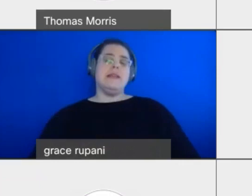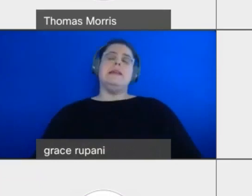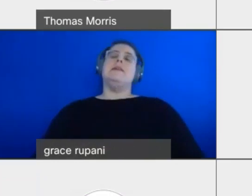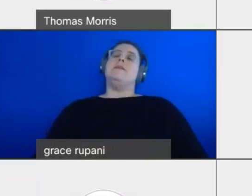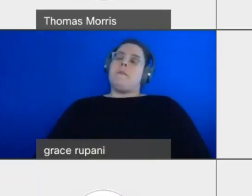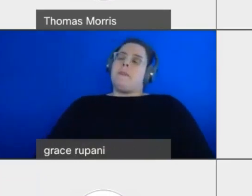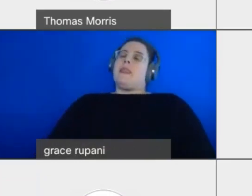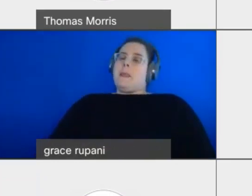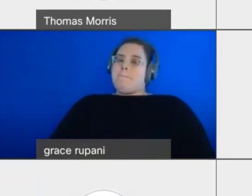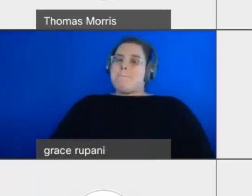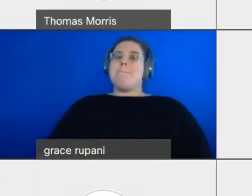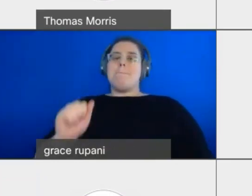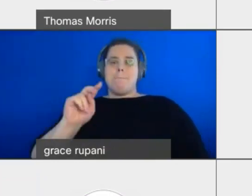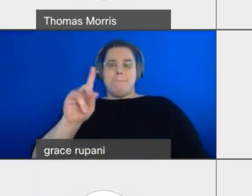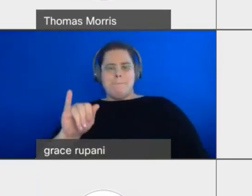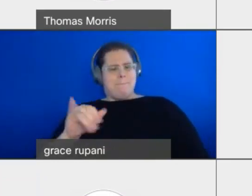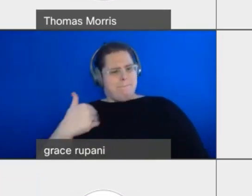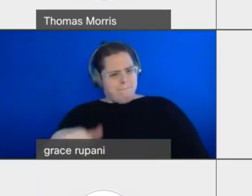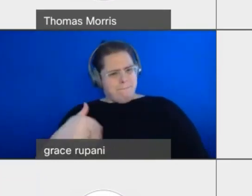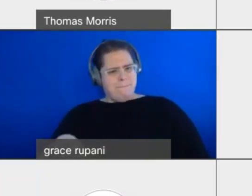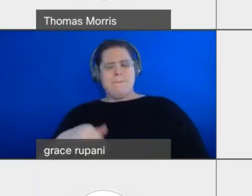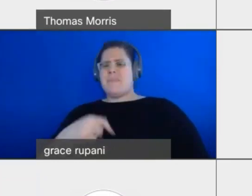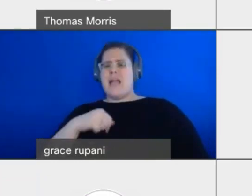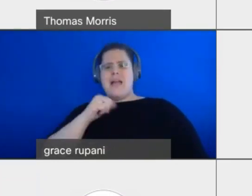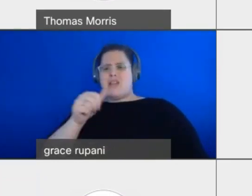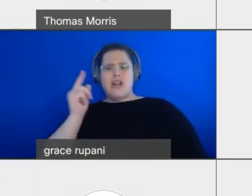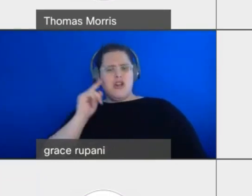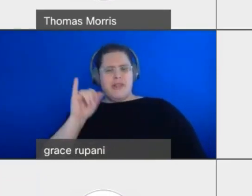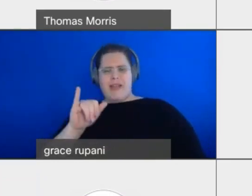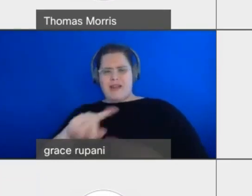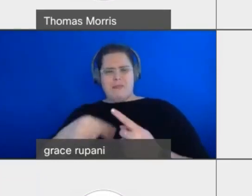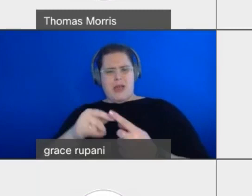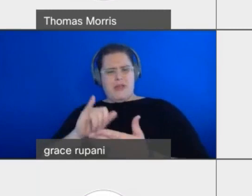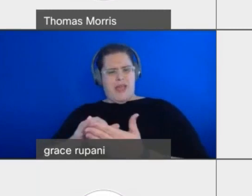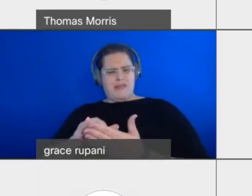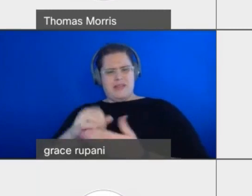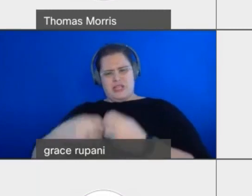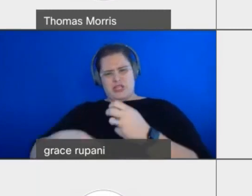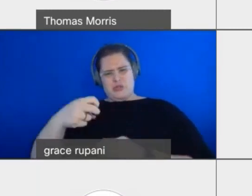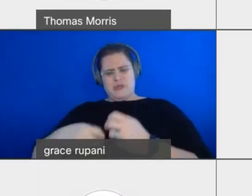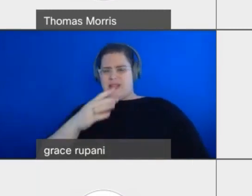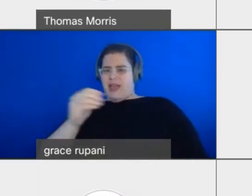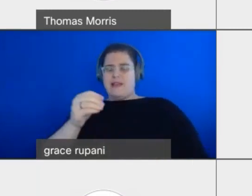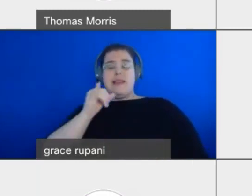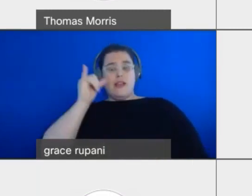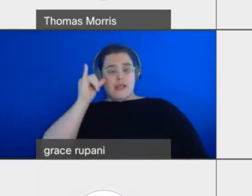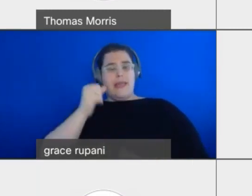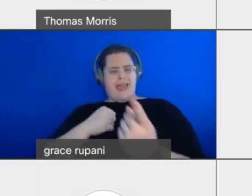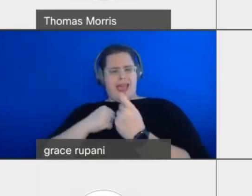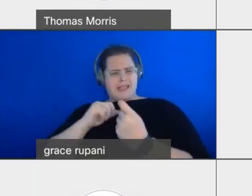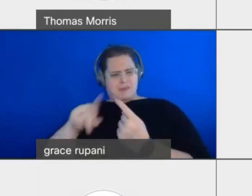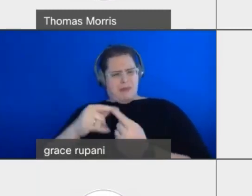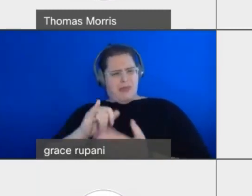I have not heard about the issues with First Source, and she asked me about it yesterday, and I haven't heard since. First Source